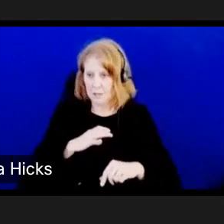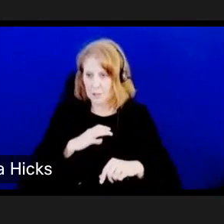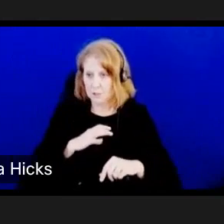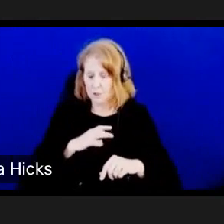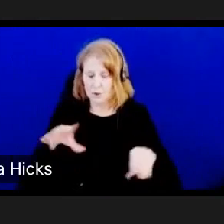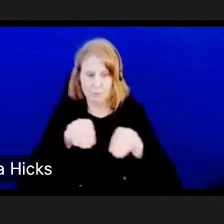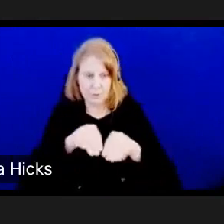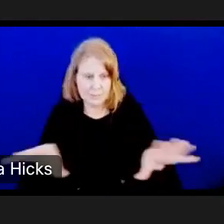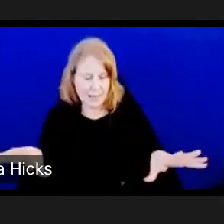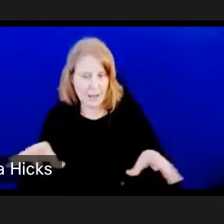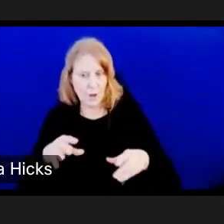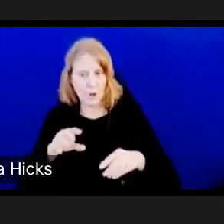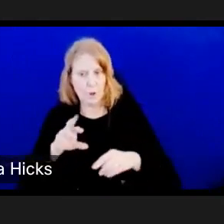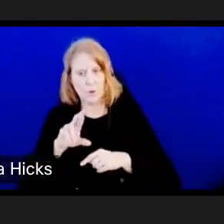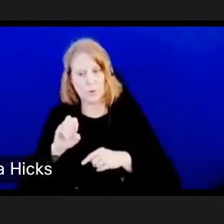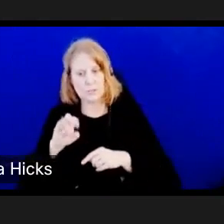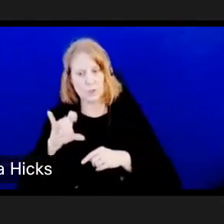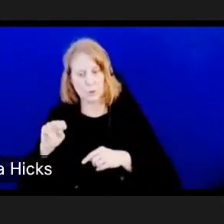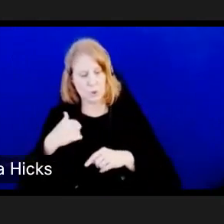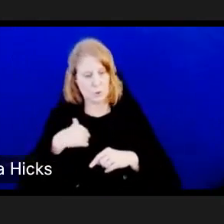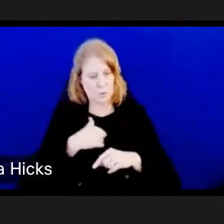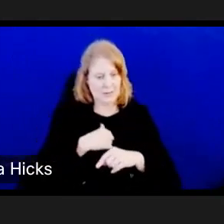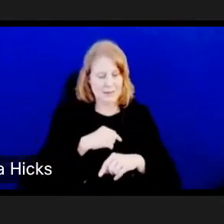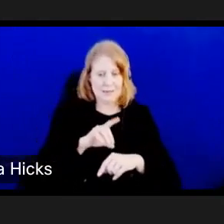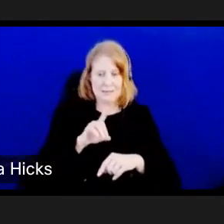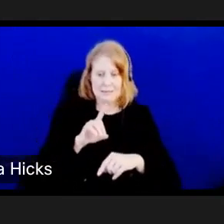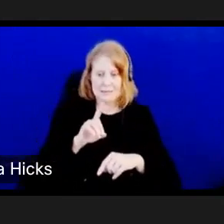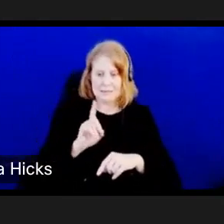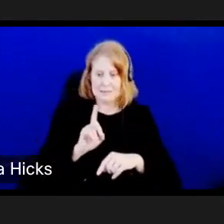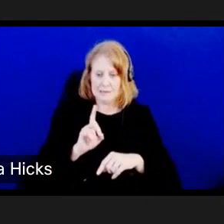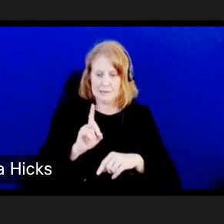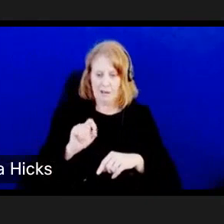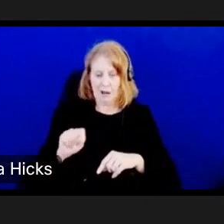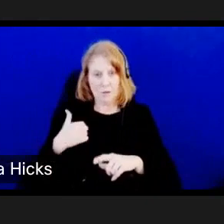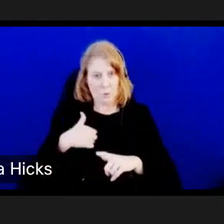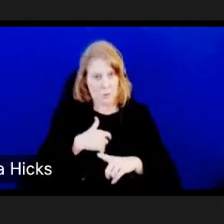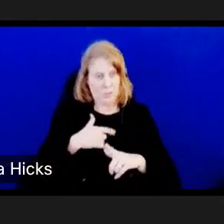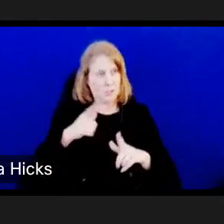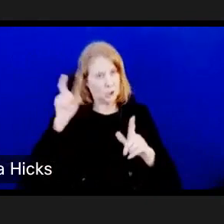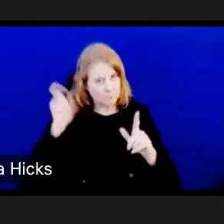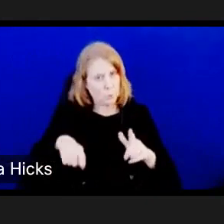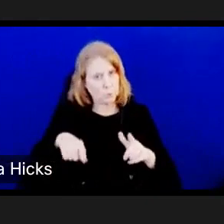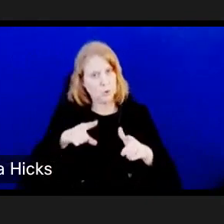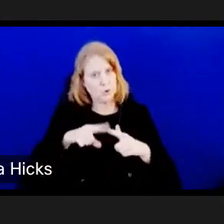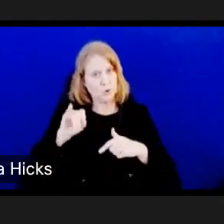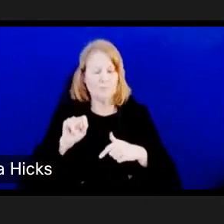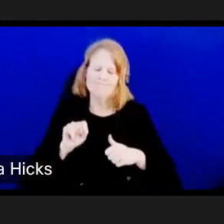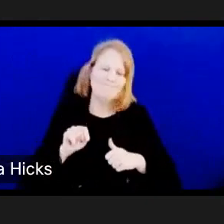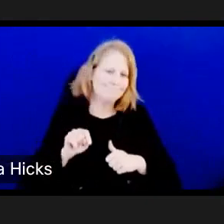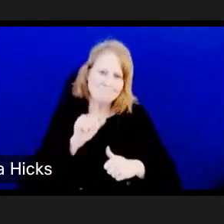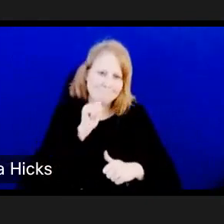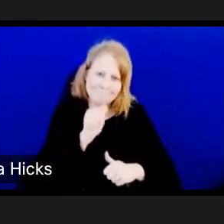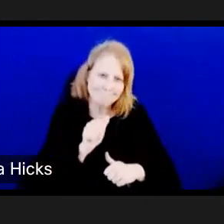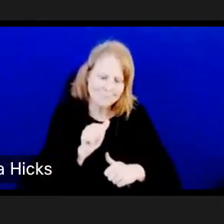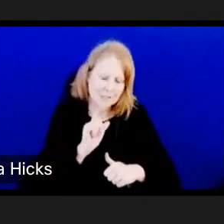that means that's something that we as DDOT, as the agency, are supposed to do. And that's not the case. But we definitely will give all of that fair